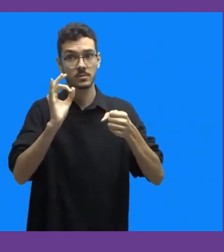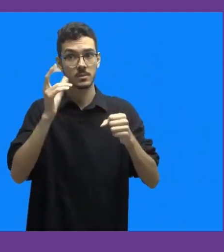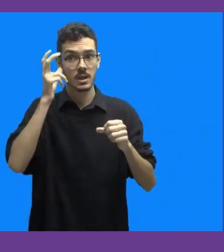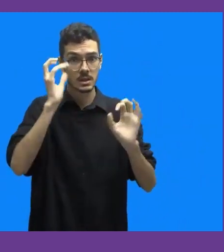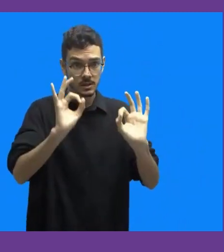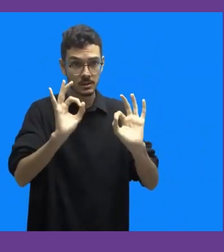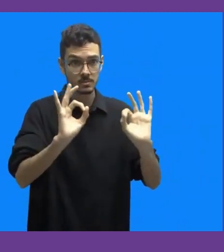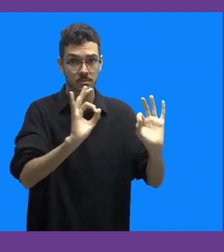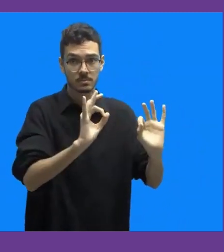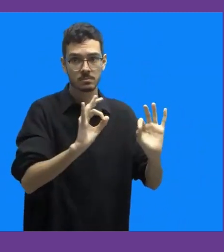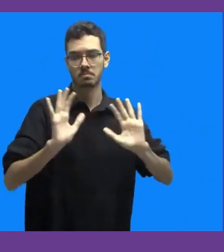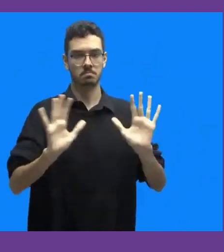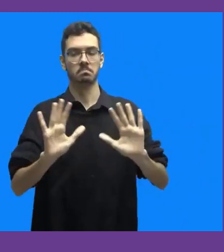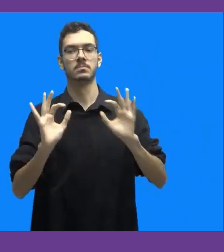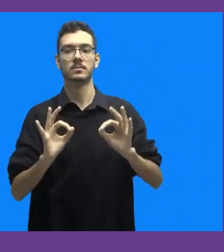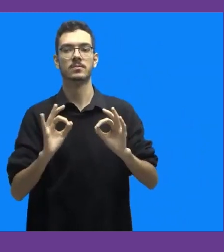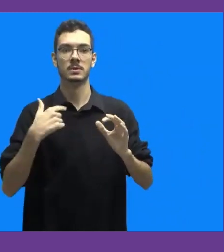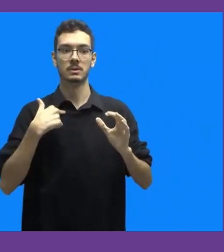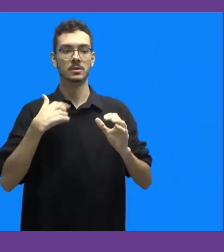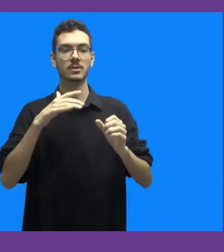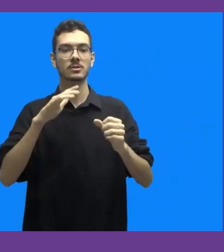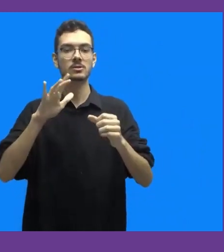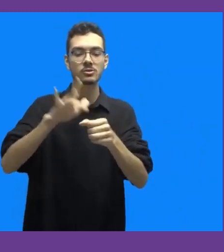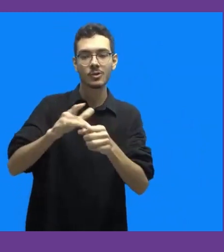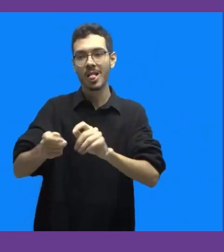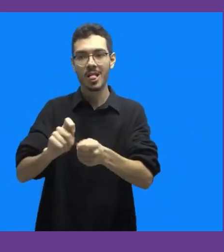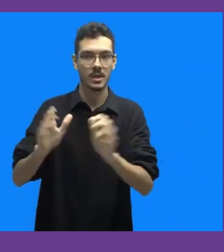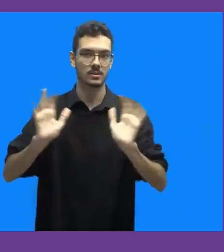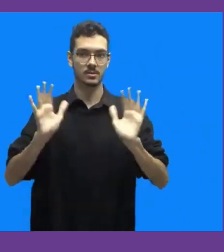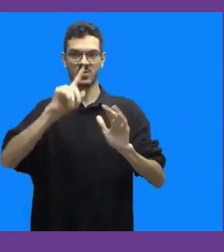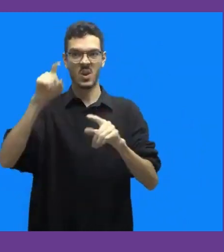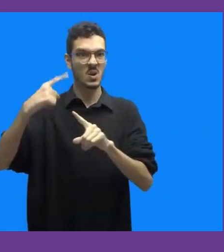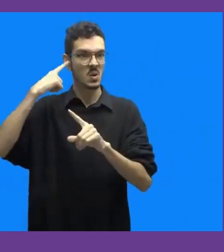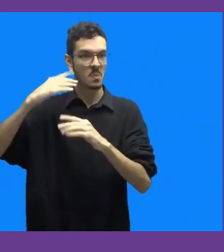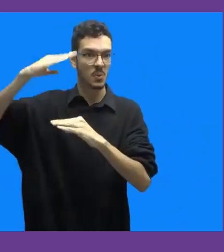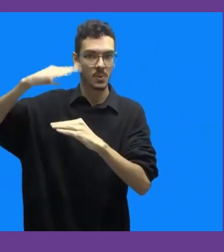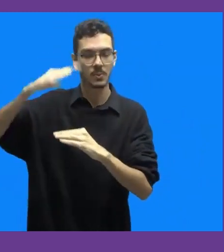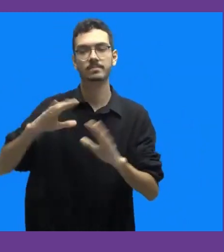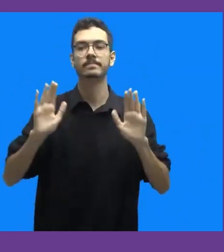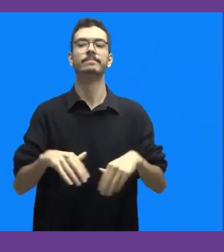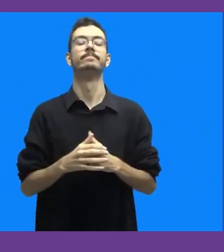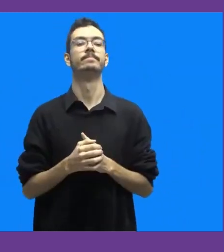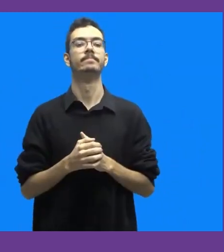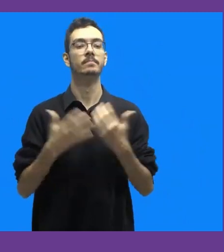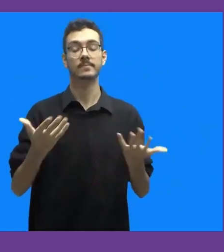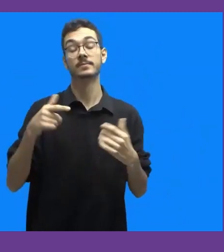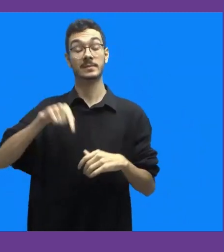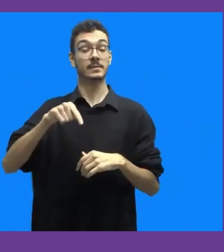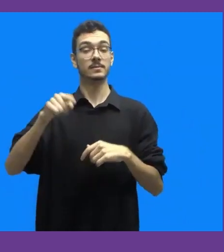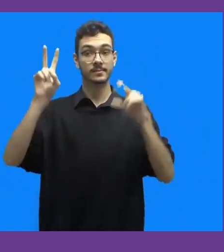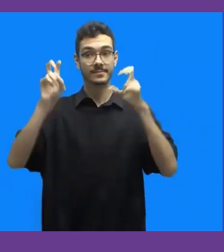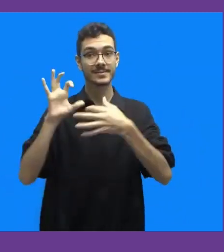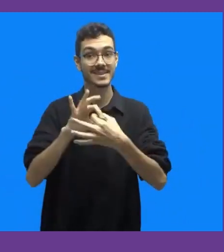was really a very big challenge because, of course, universities, even